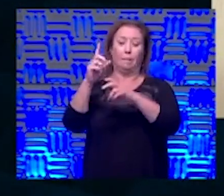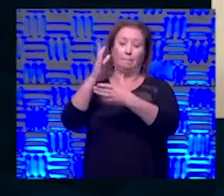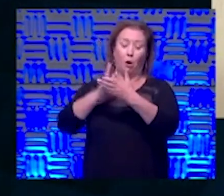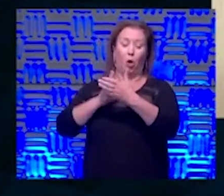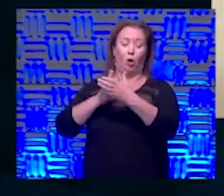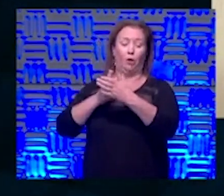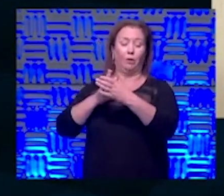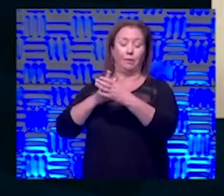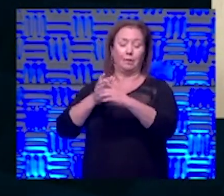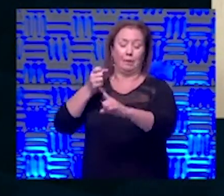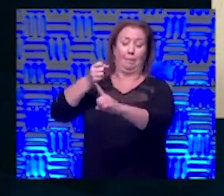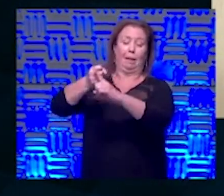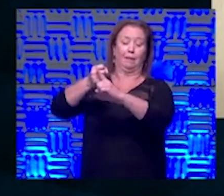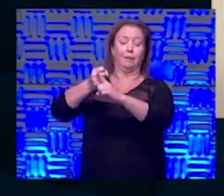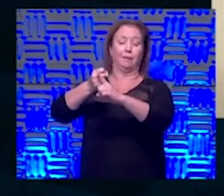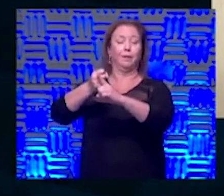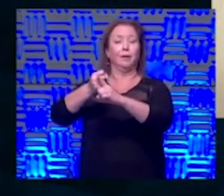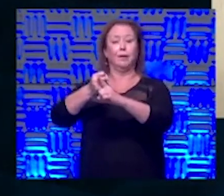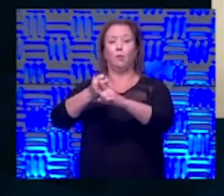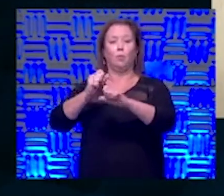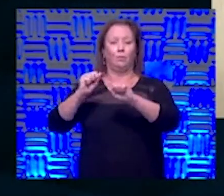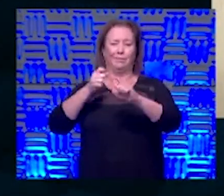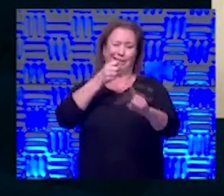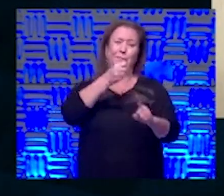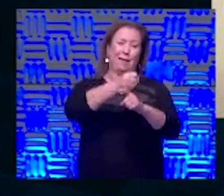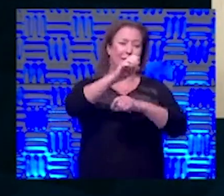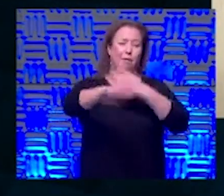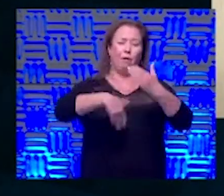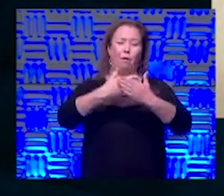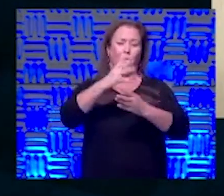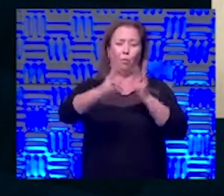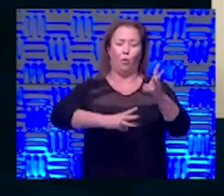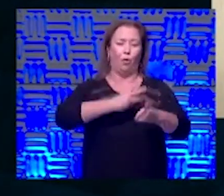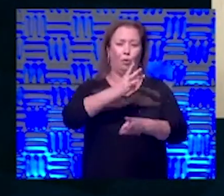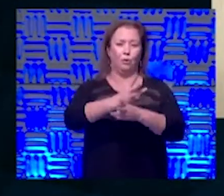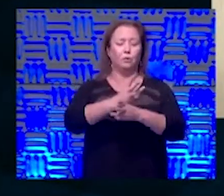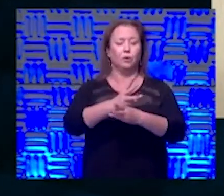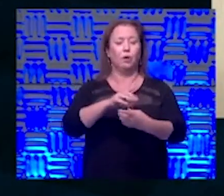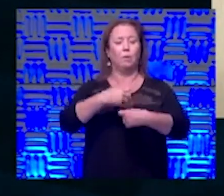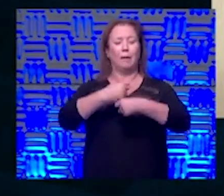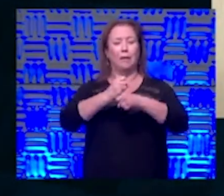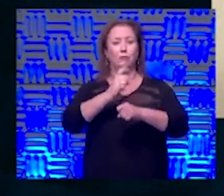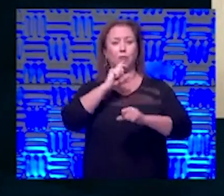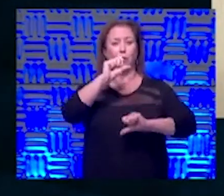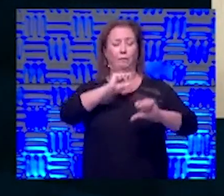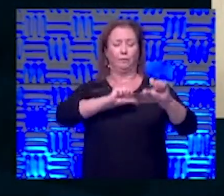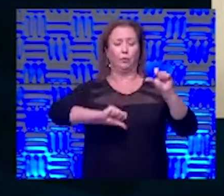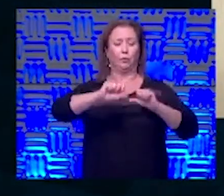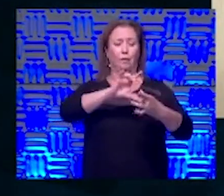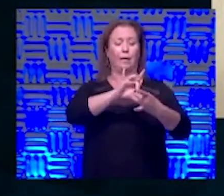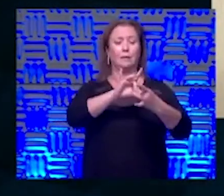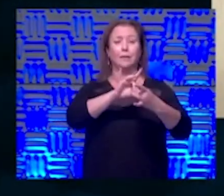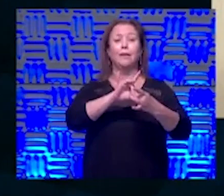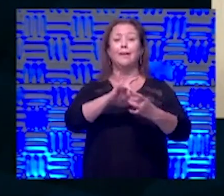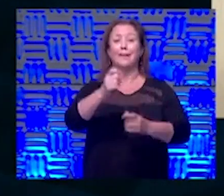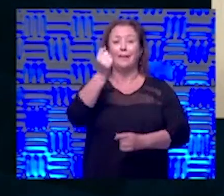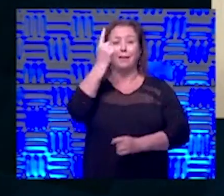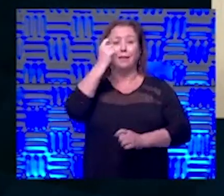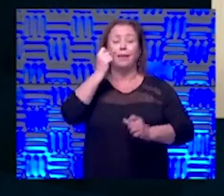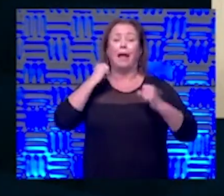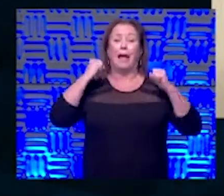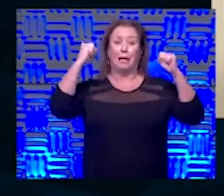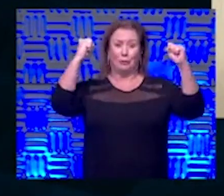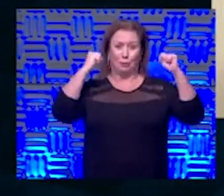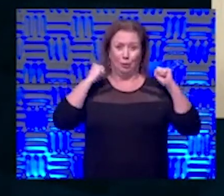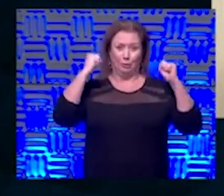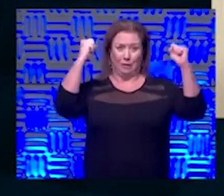the entire world. So making sure you've got some good social connections. Exercise is unbelievably important.